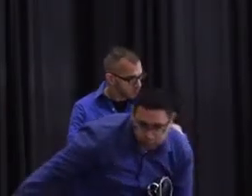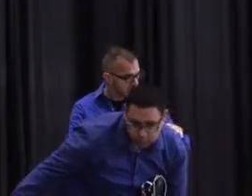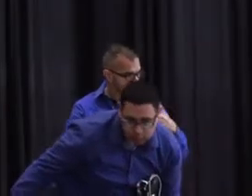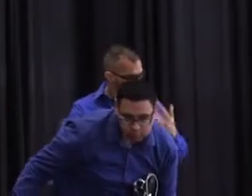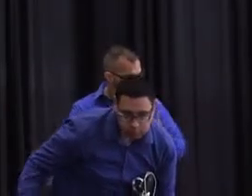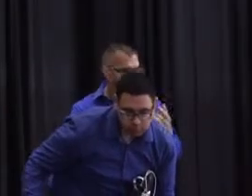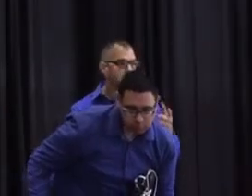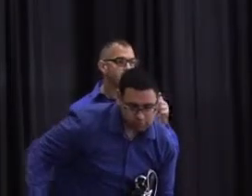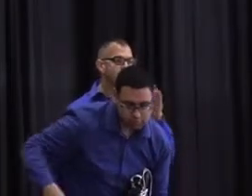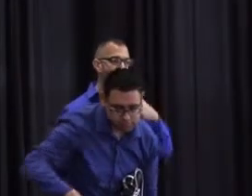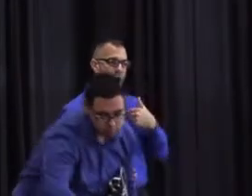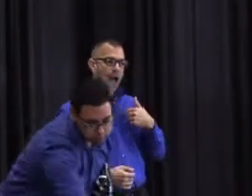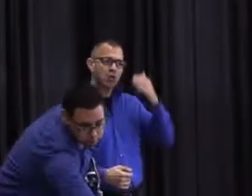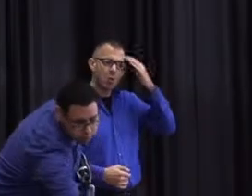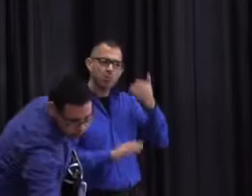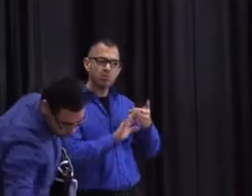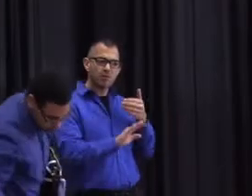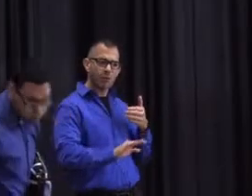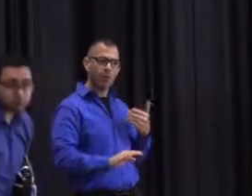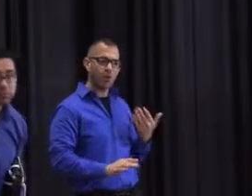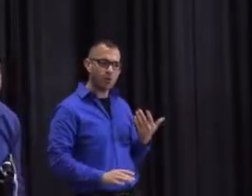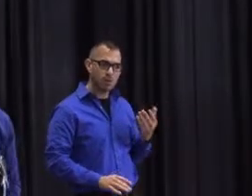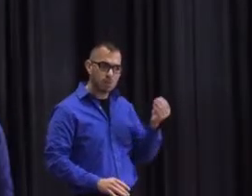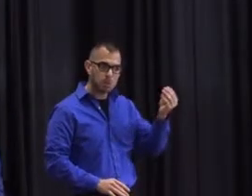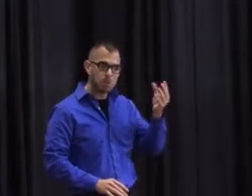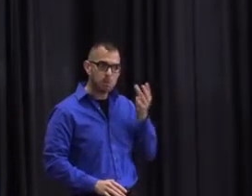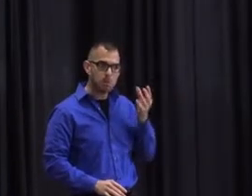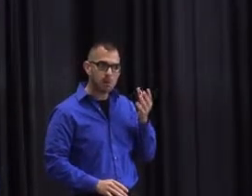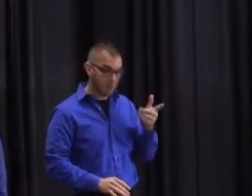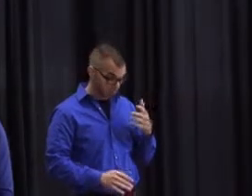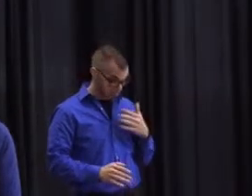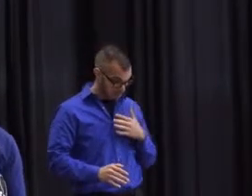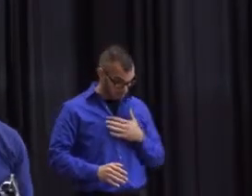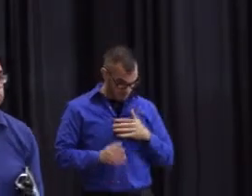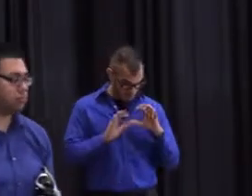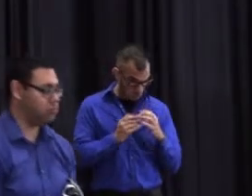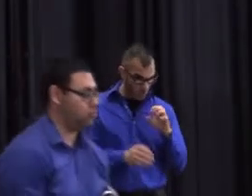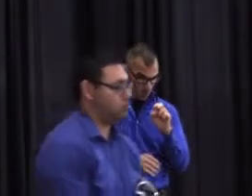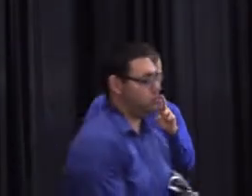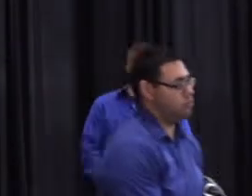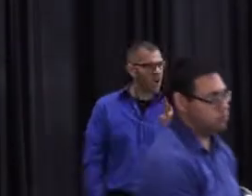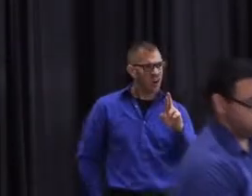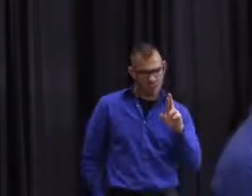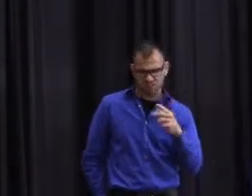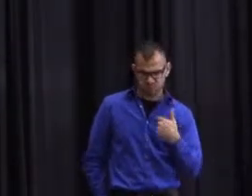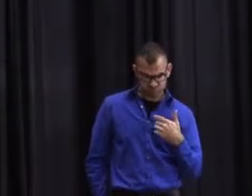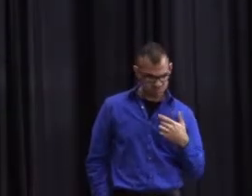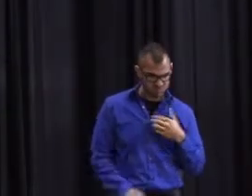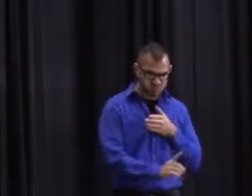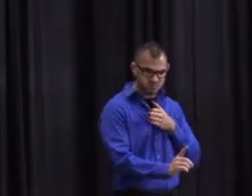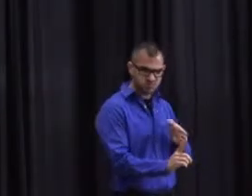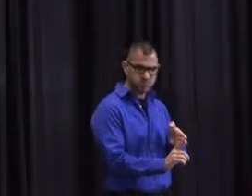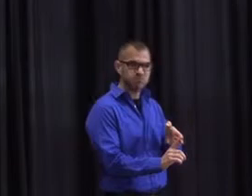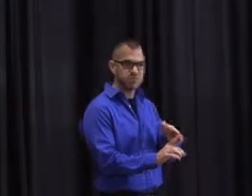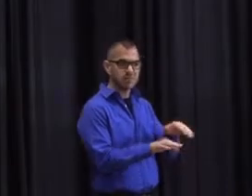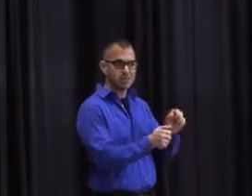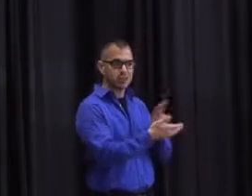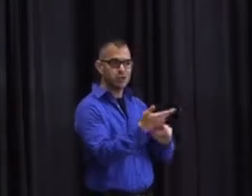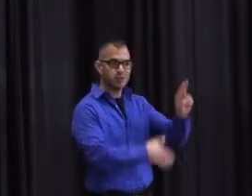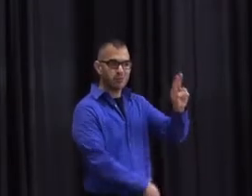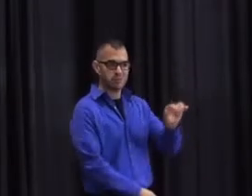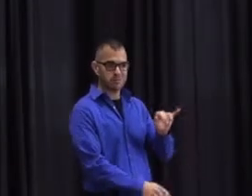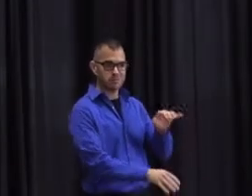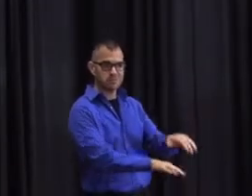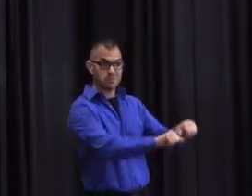say that if I knew that my courses are OER, I would be more likely to enroll at that